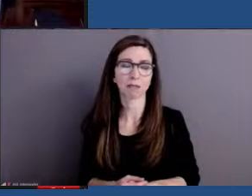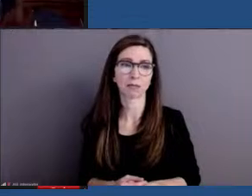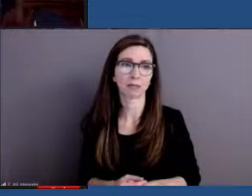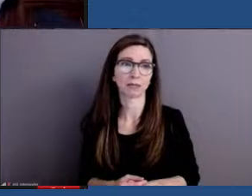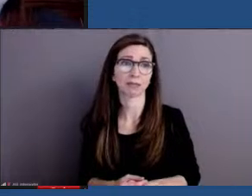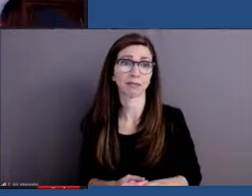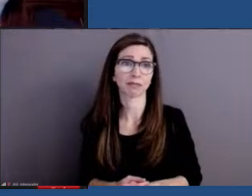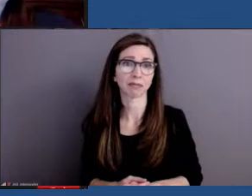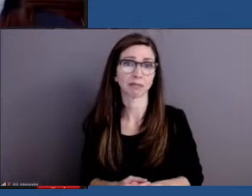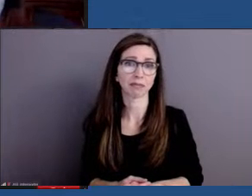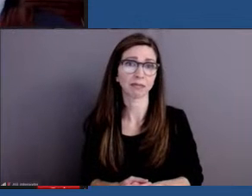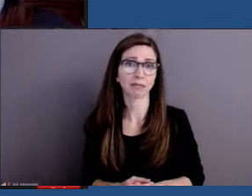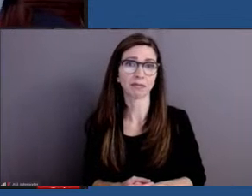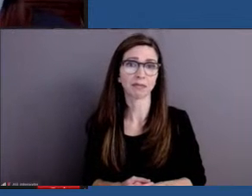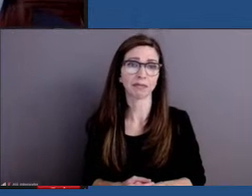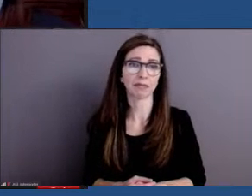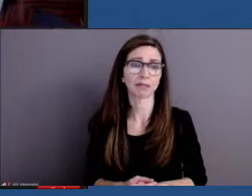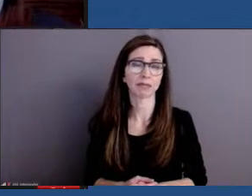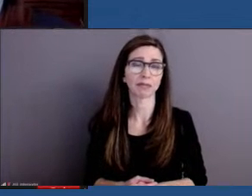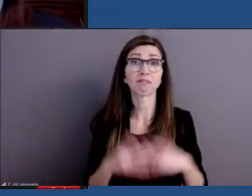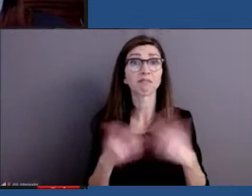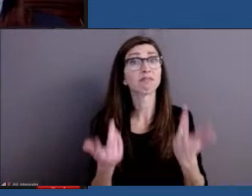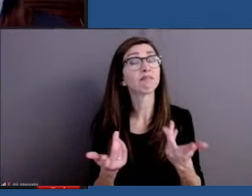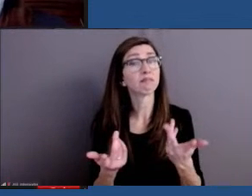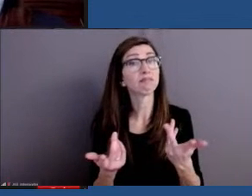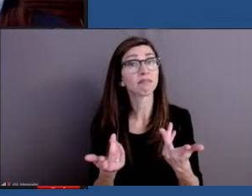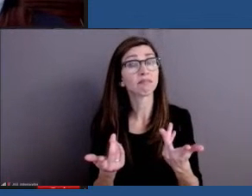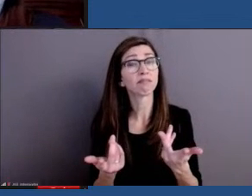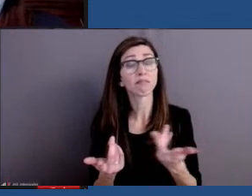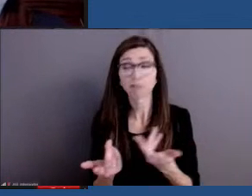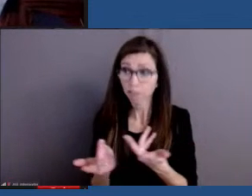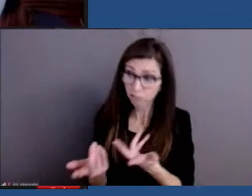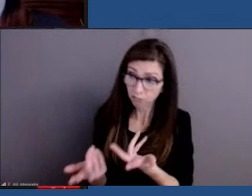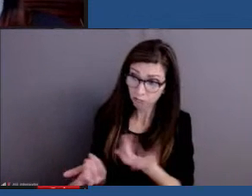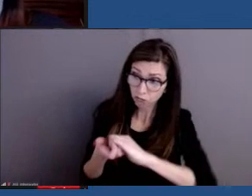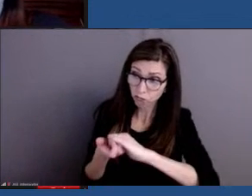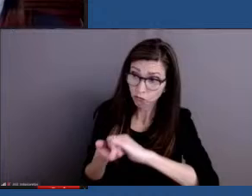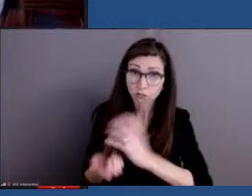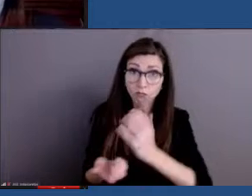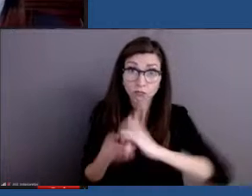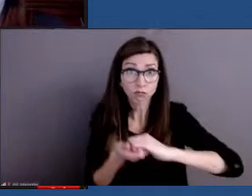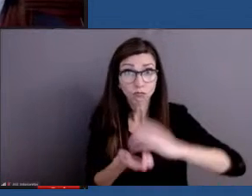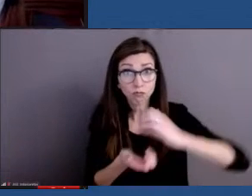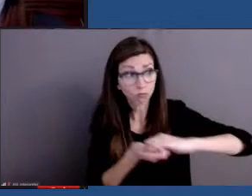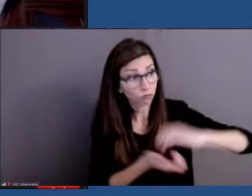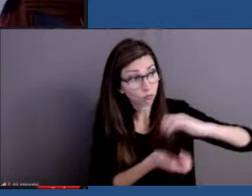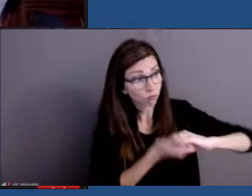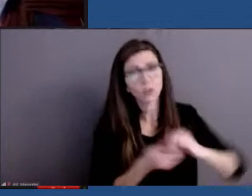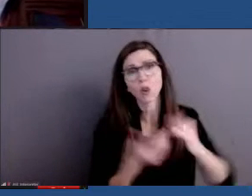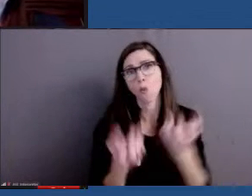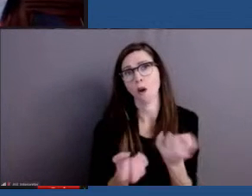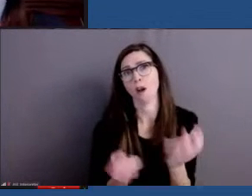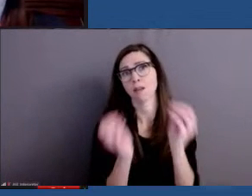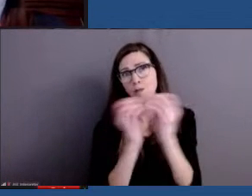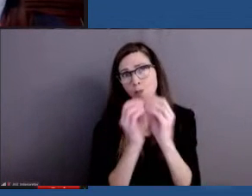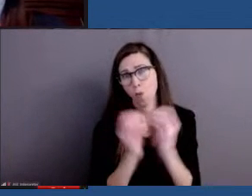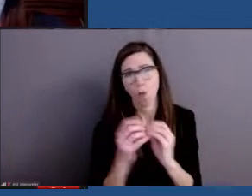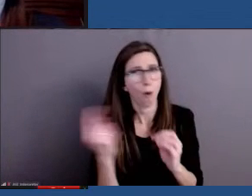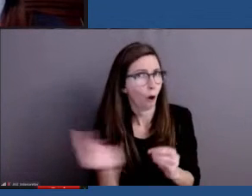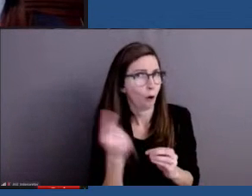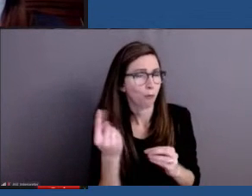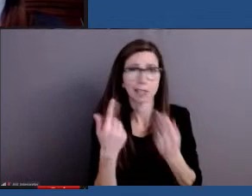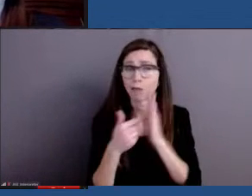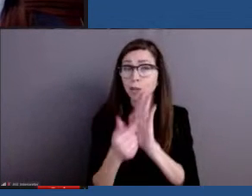We're always looking to engage with more organizations run by and supporting persons with disabilities